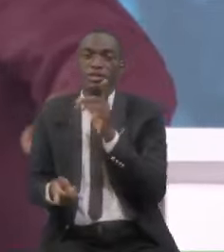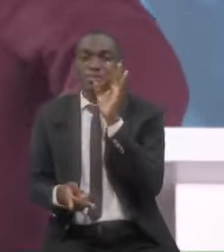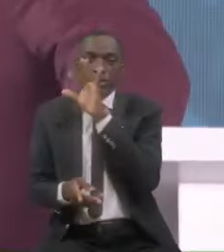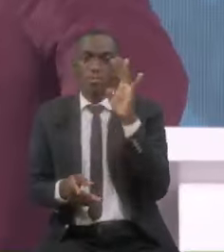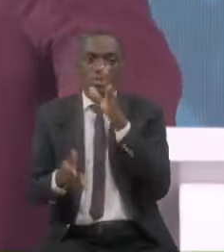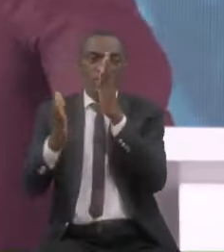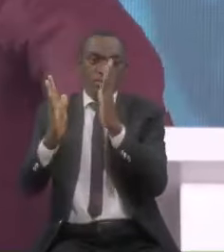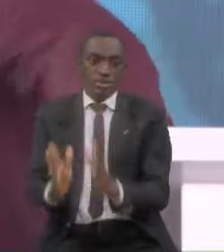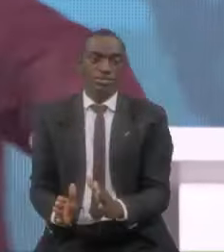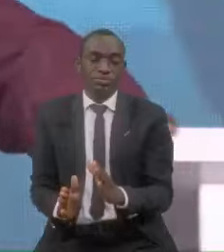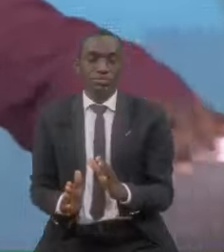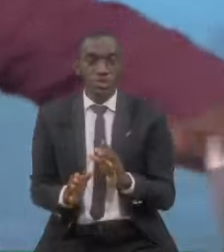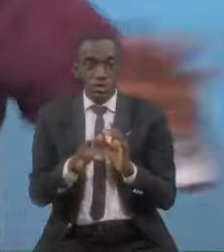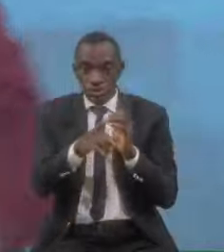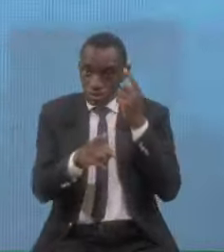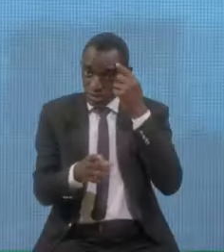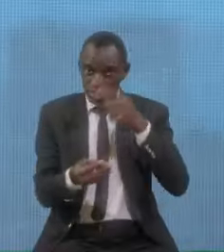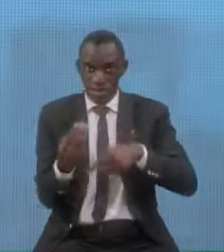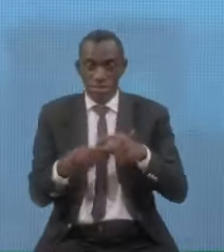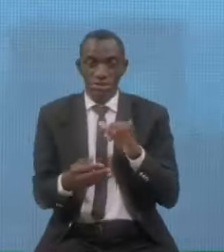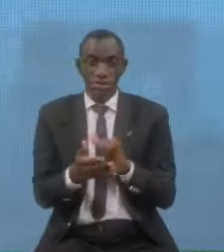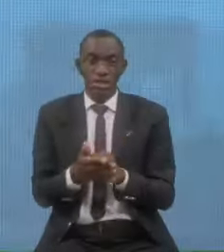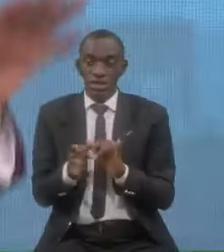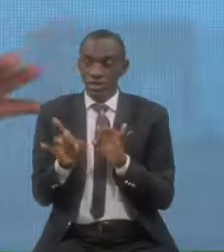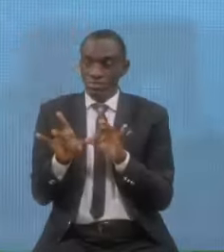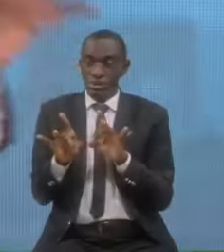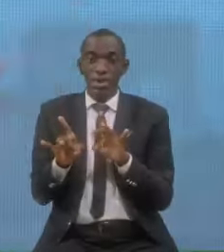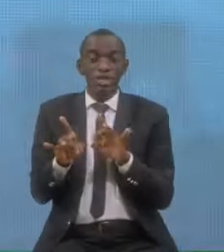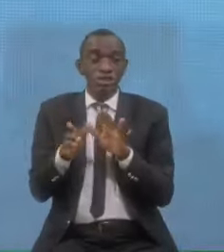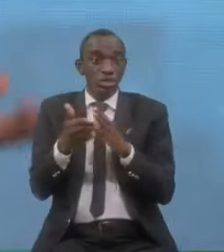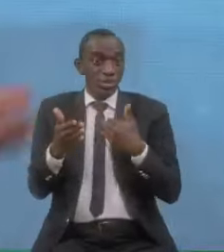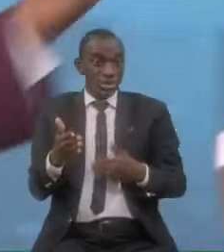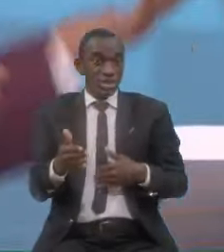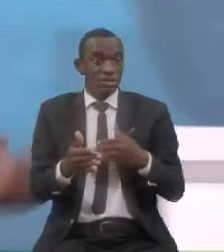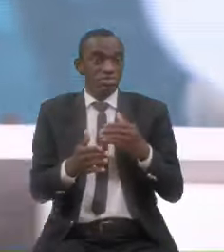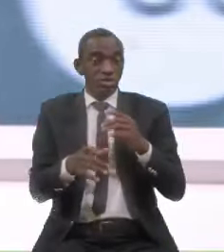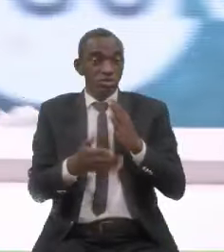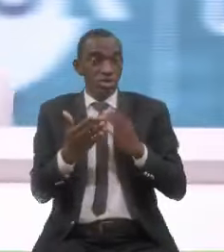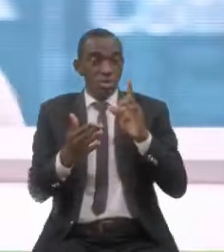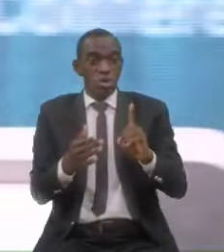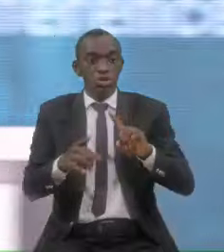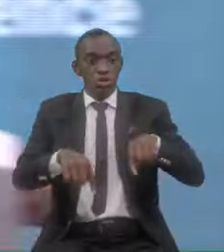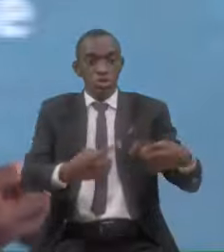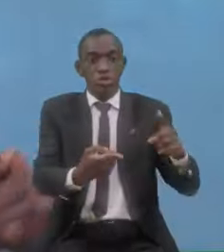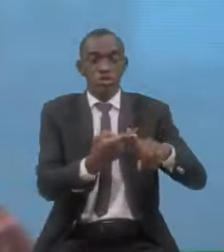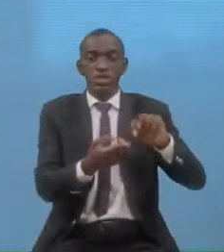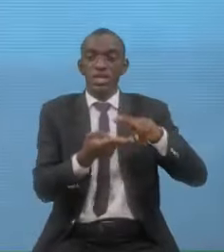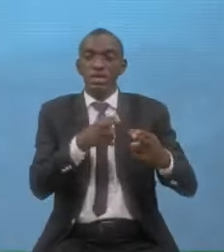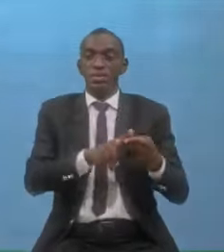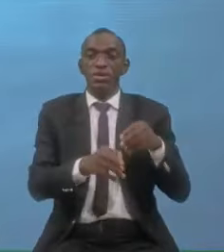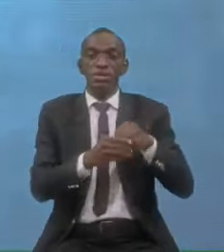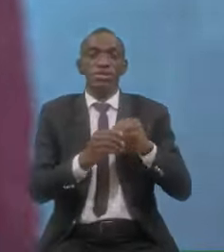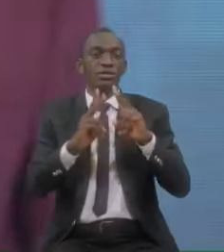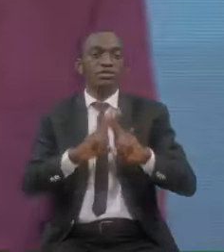that? That somebody has to go to, you know, all these people in the village and then get